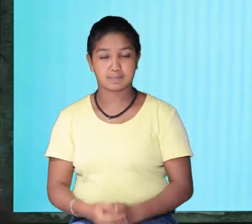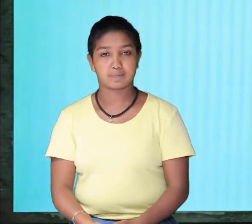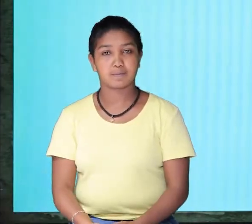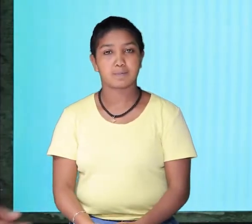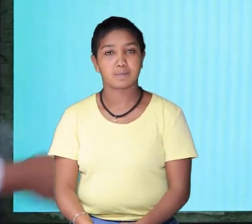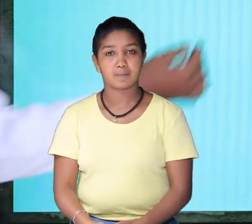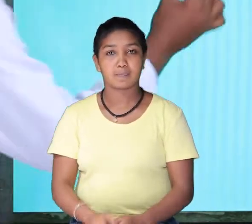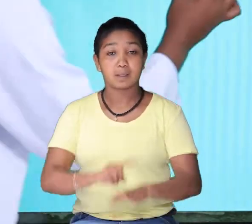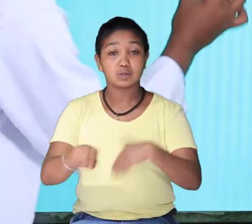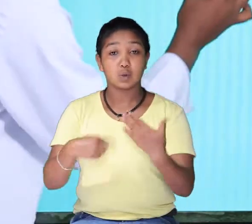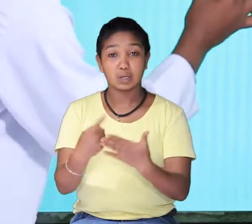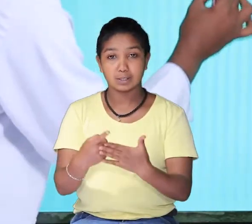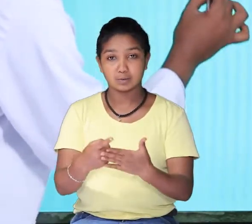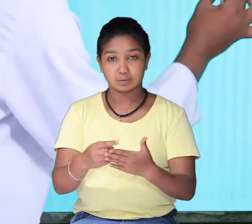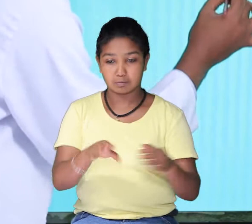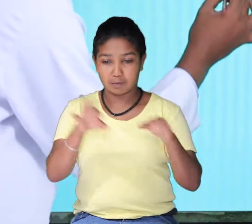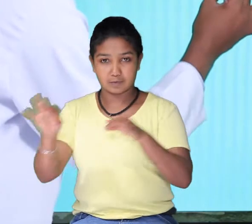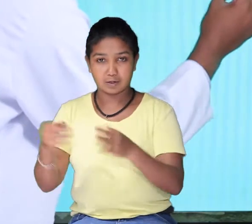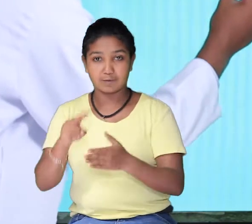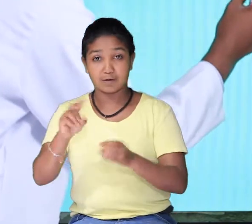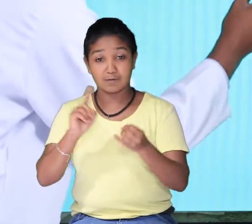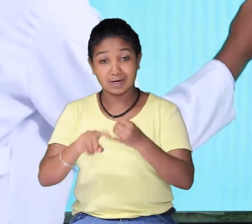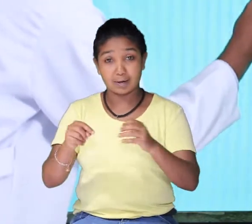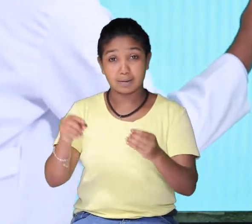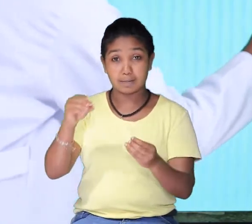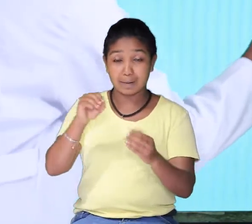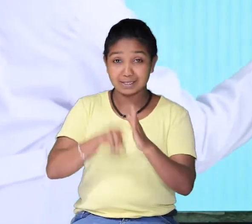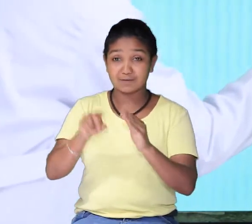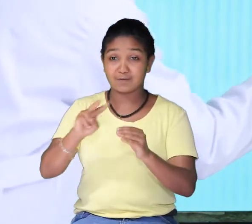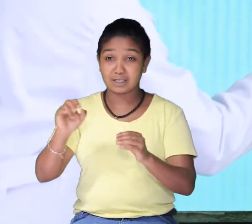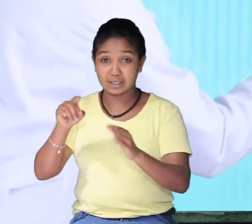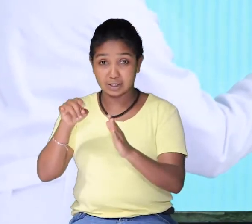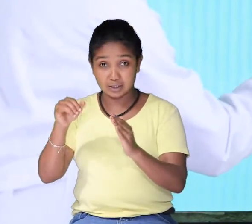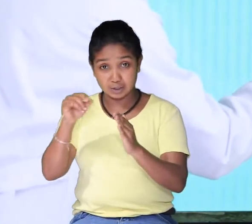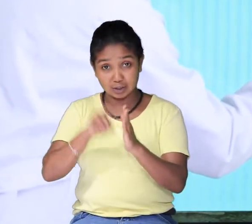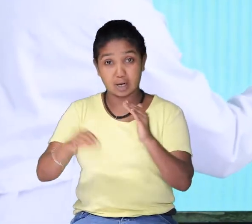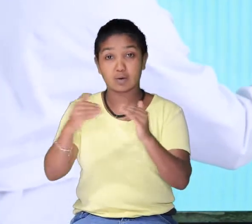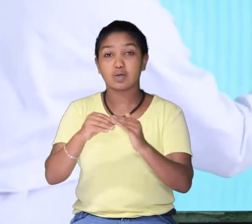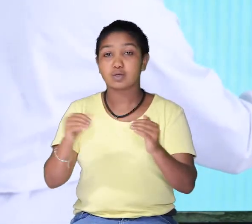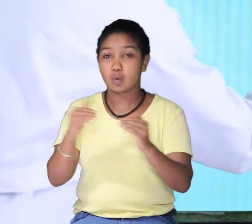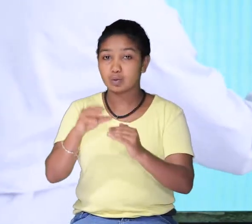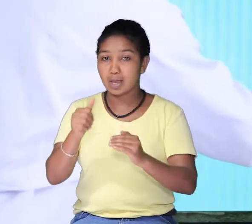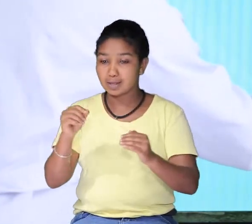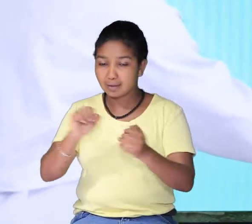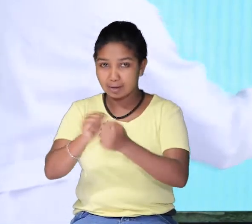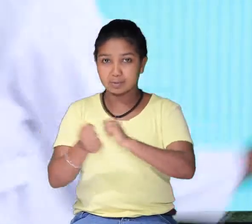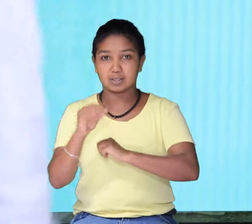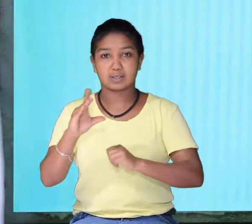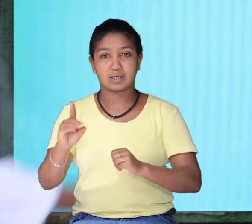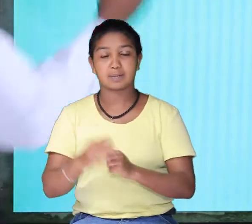t. So let's proceed here. V final minus v initial is equals to acceleration a times change in